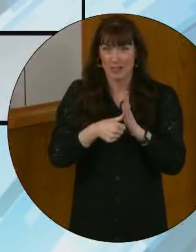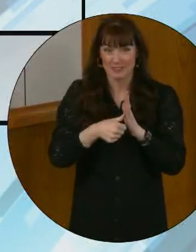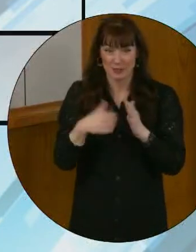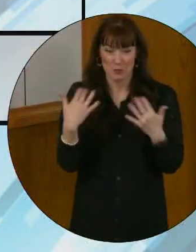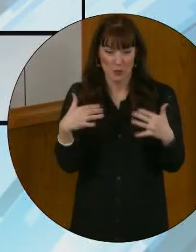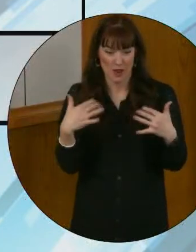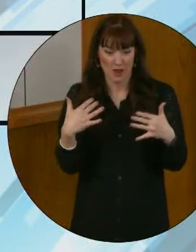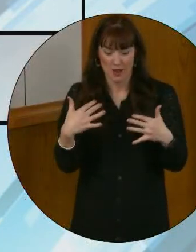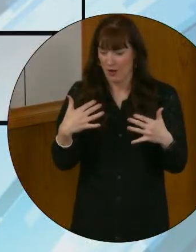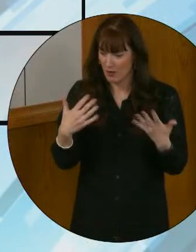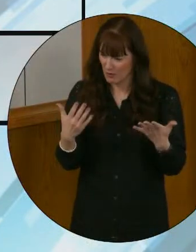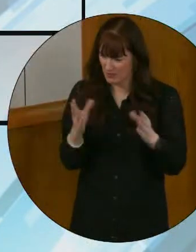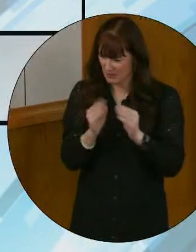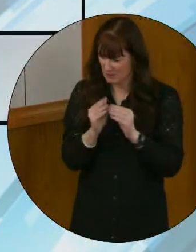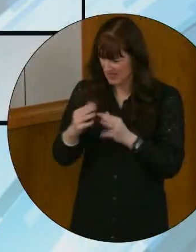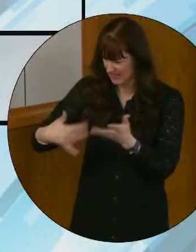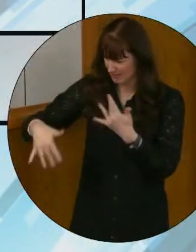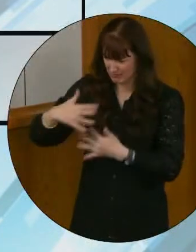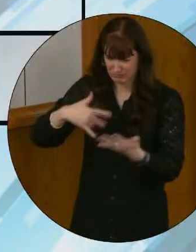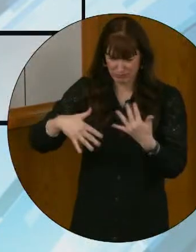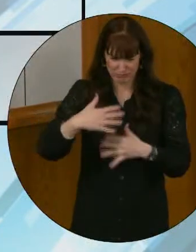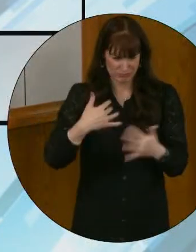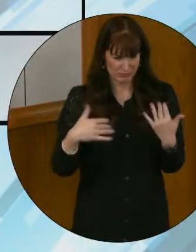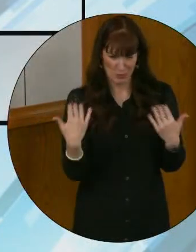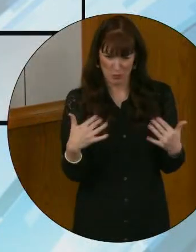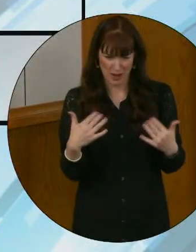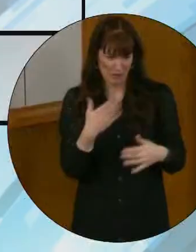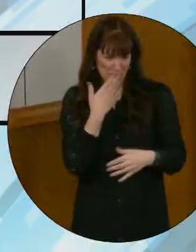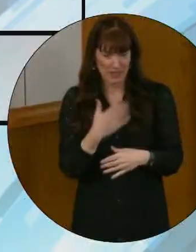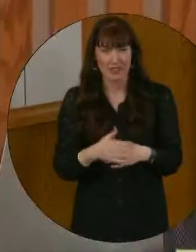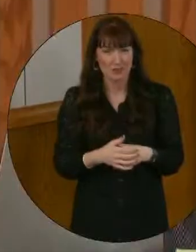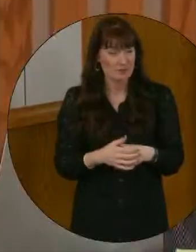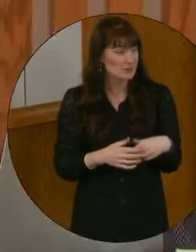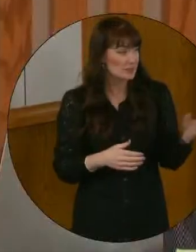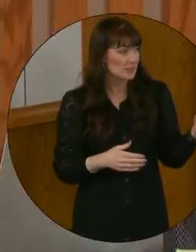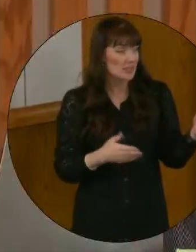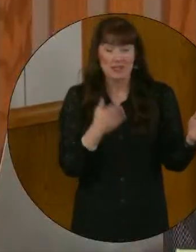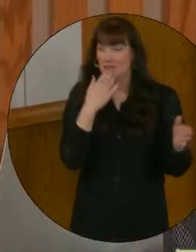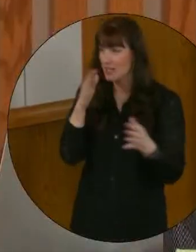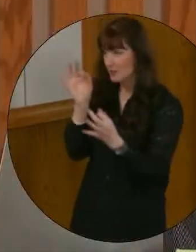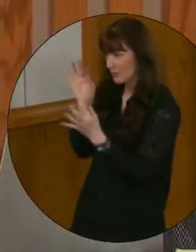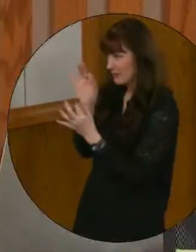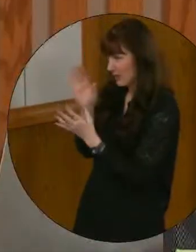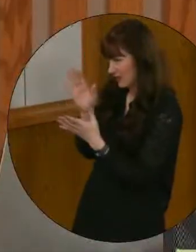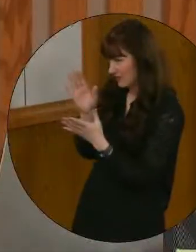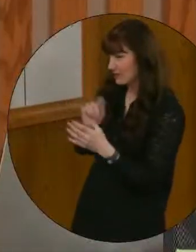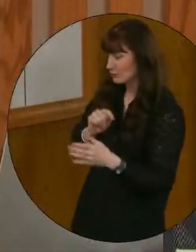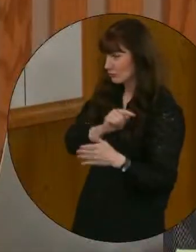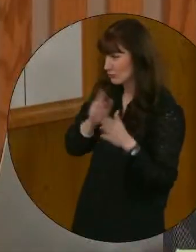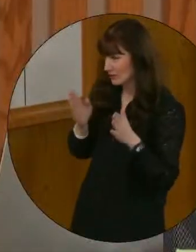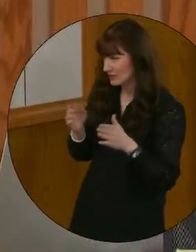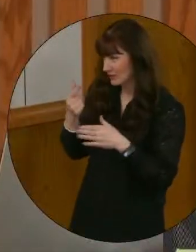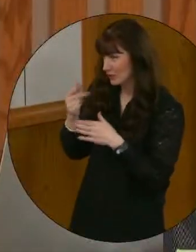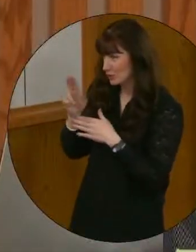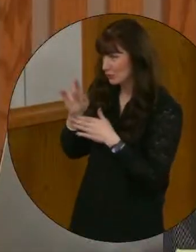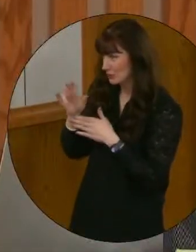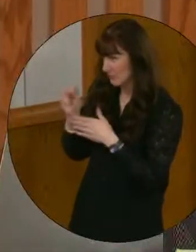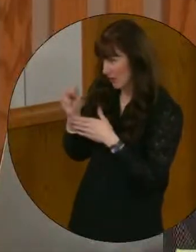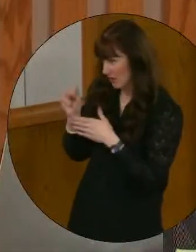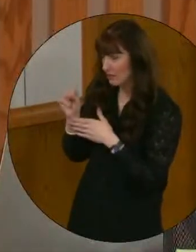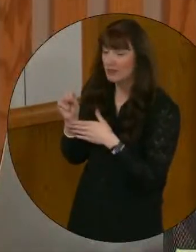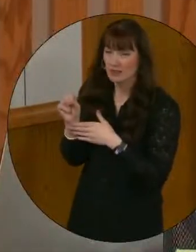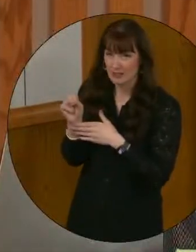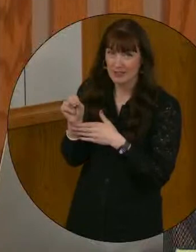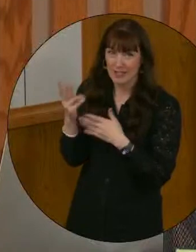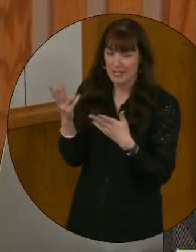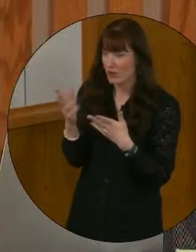interaction of the community members. So thank you so very much. Thank you for that feedback, Trustee Guzman, and